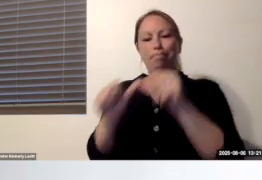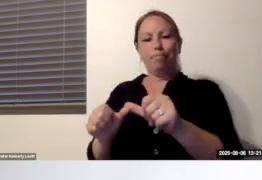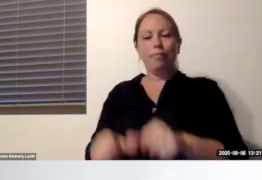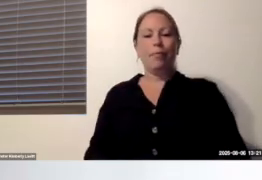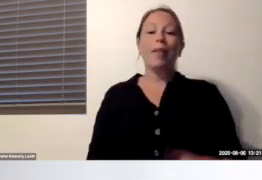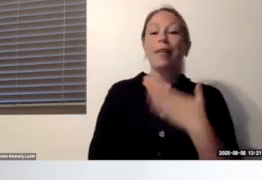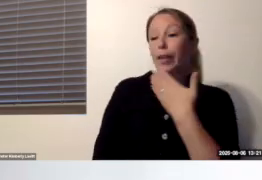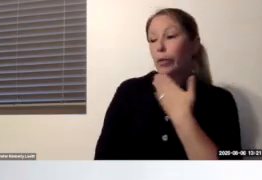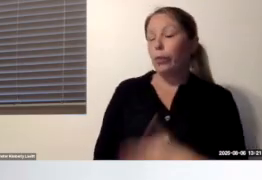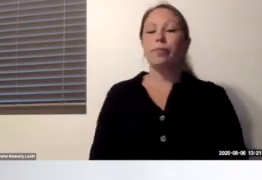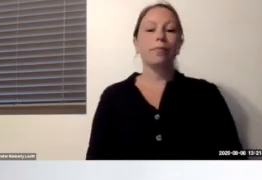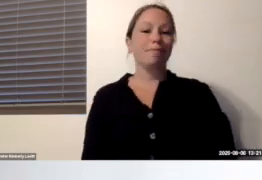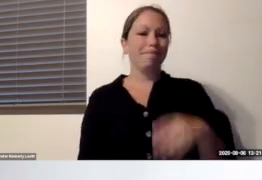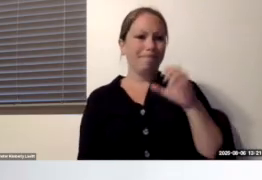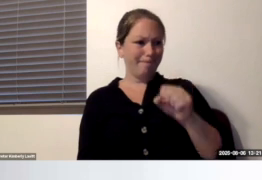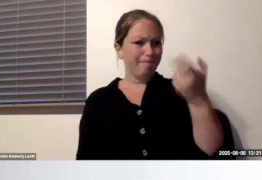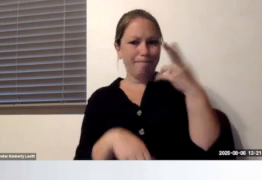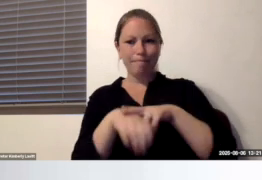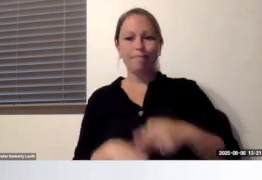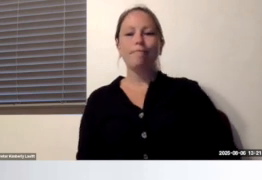Thanks. Yep, you bet.